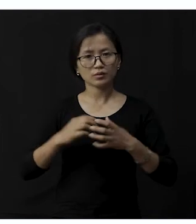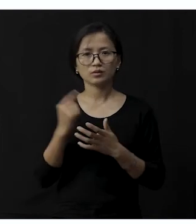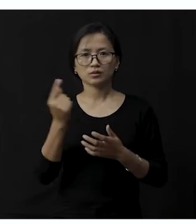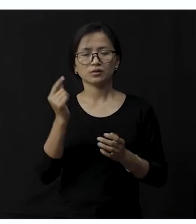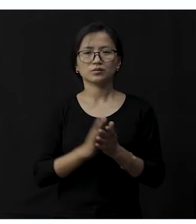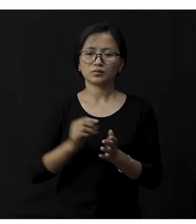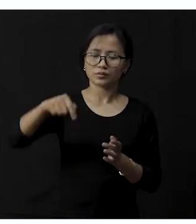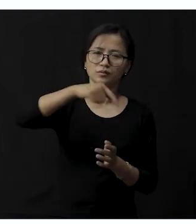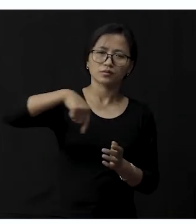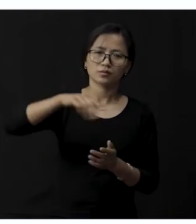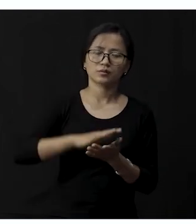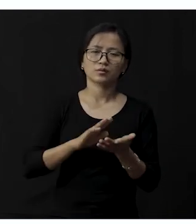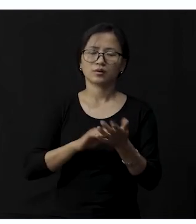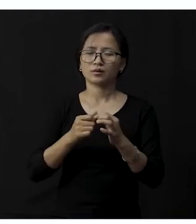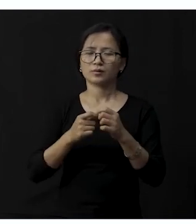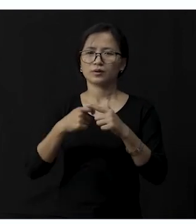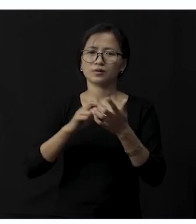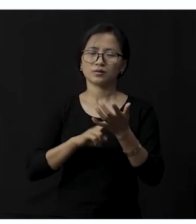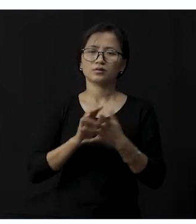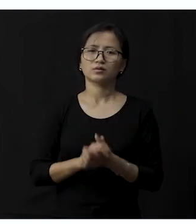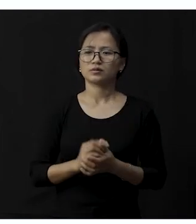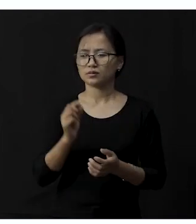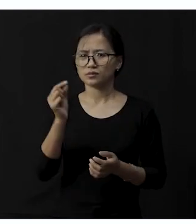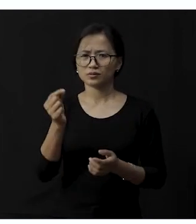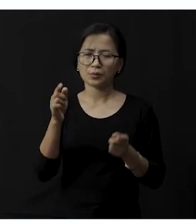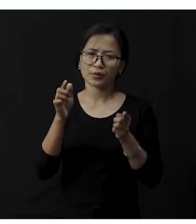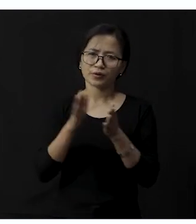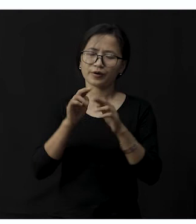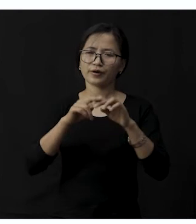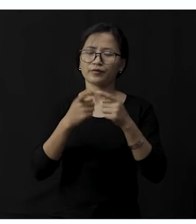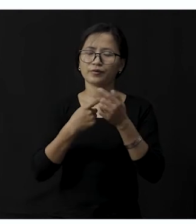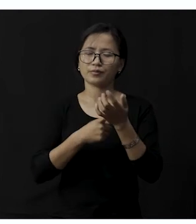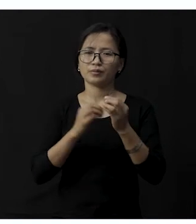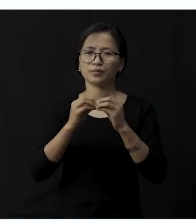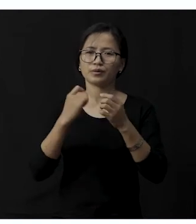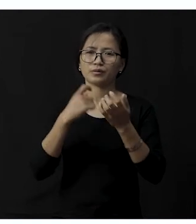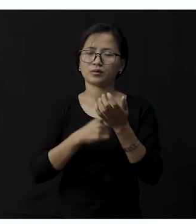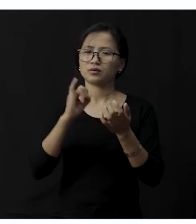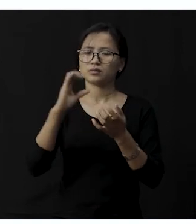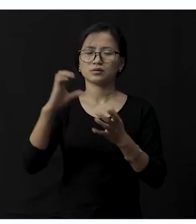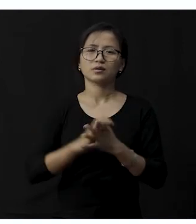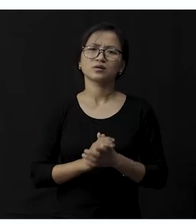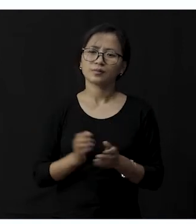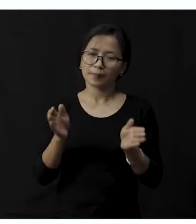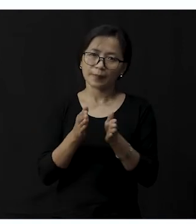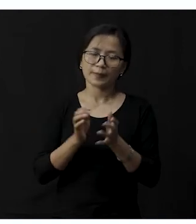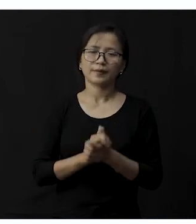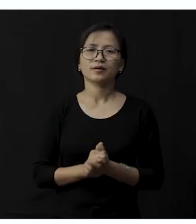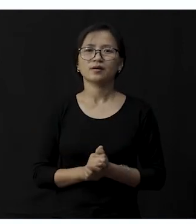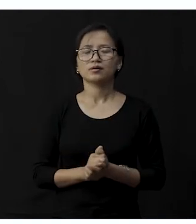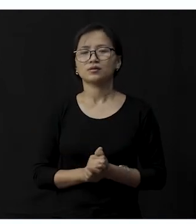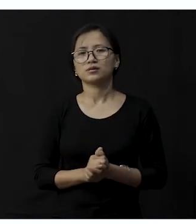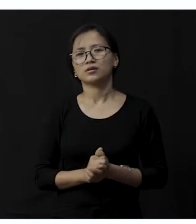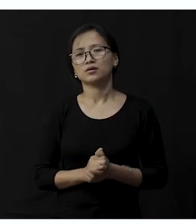kitchen, a napkin. And if I say it's a smooth fabric. So smooth is how you're describing the fabric. Smooth